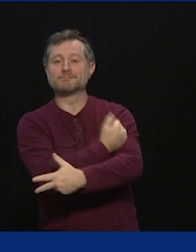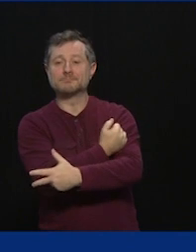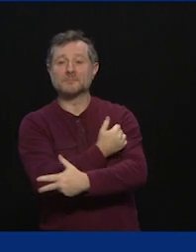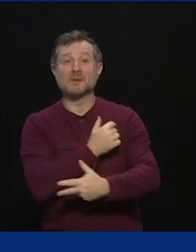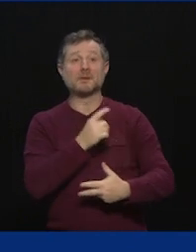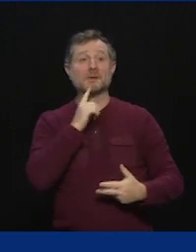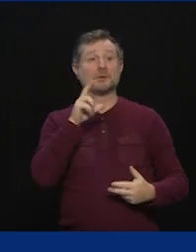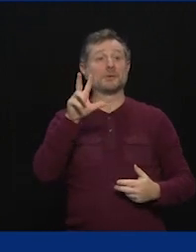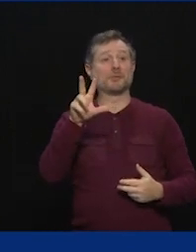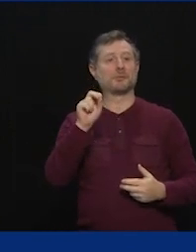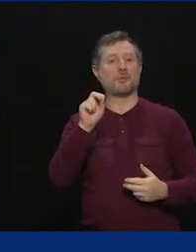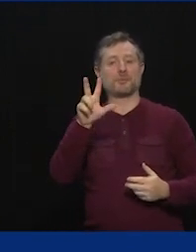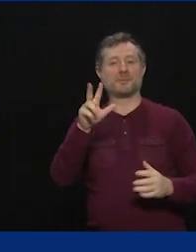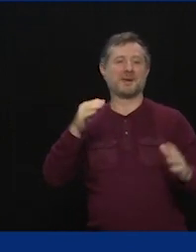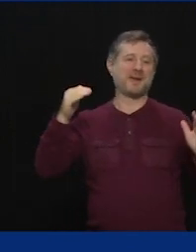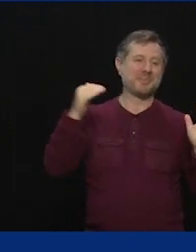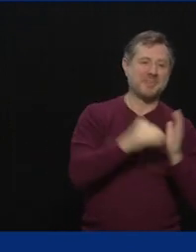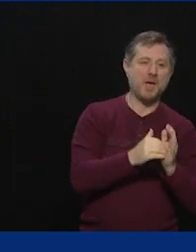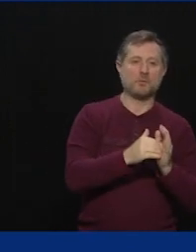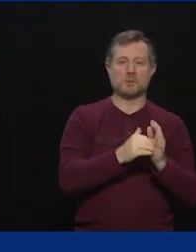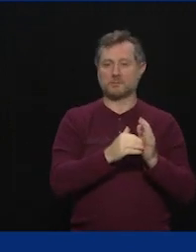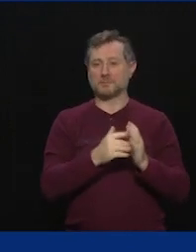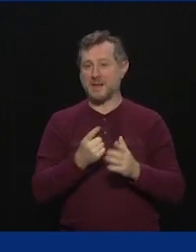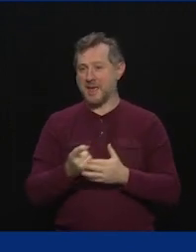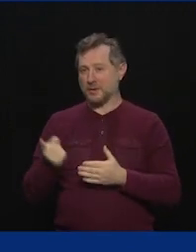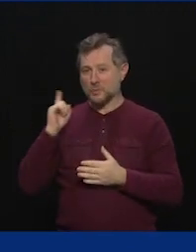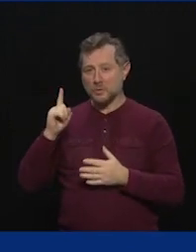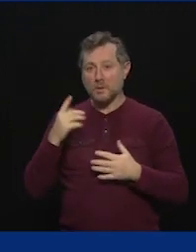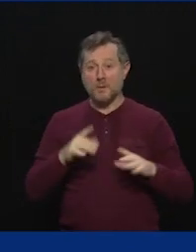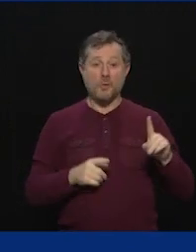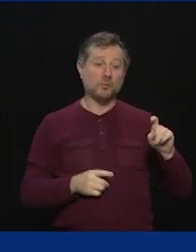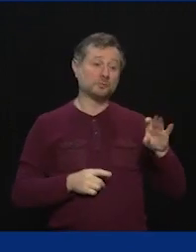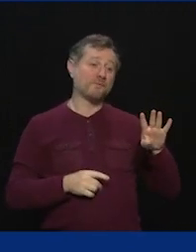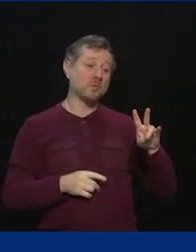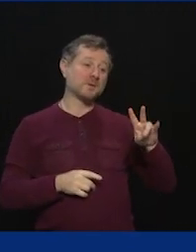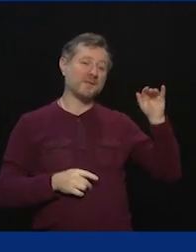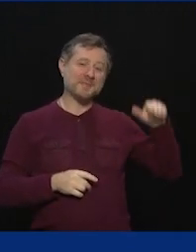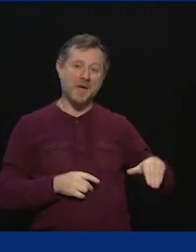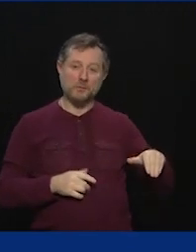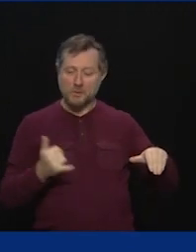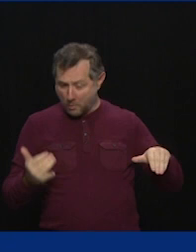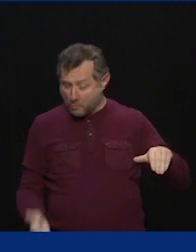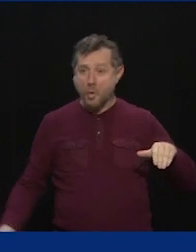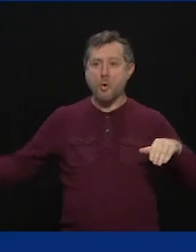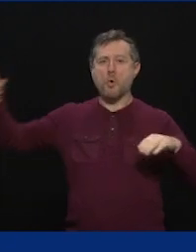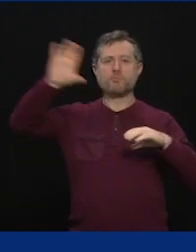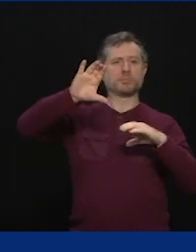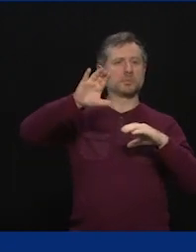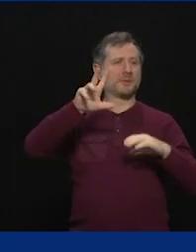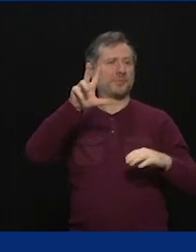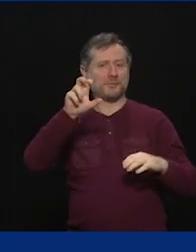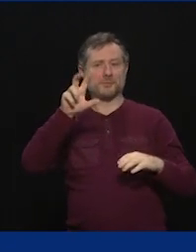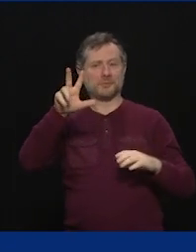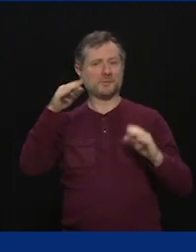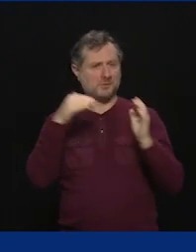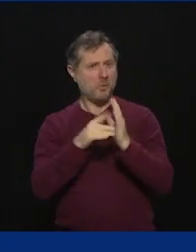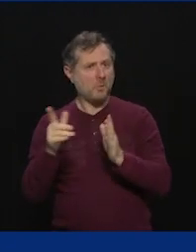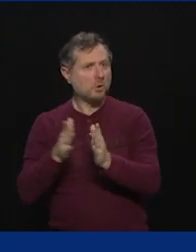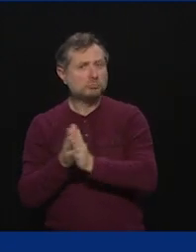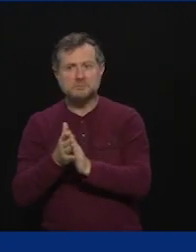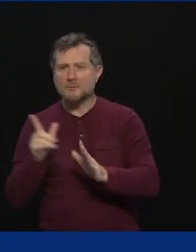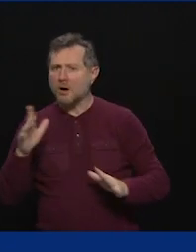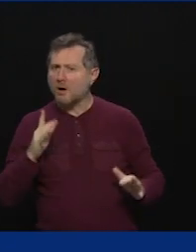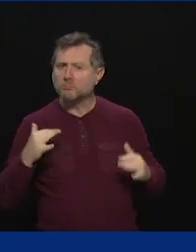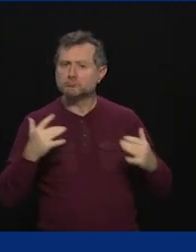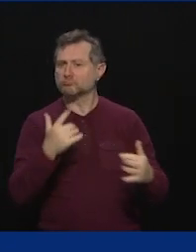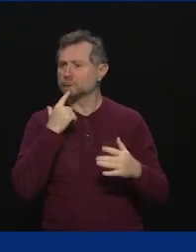We had 147,000. So there is interest in these booster shots, which is great. And we have categories of people that know